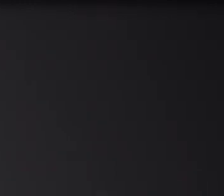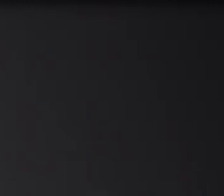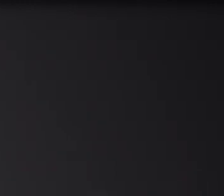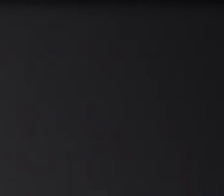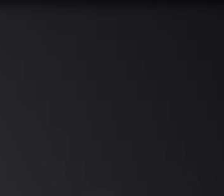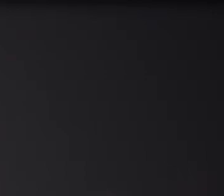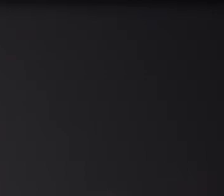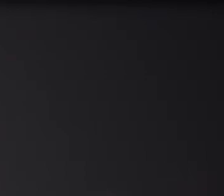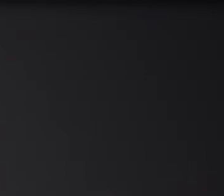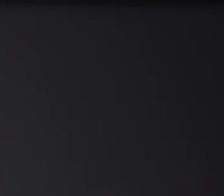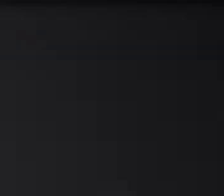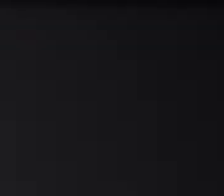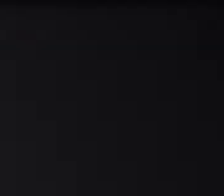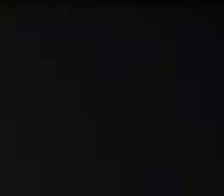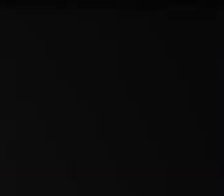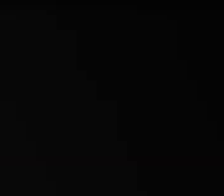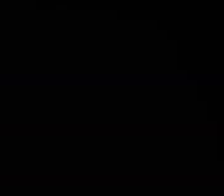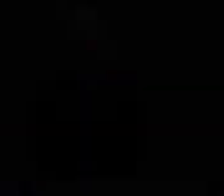cupertino.org/coronavirus.